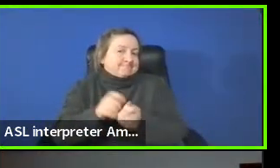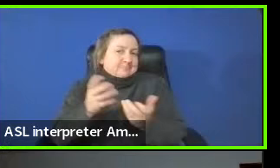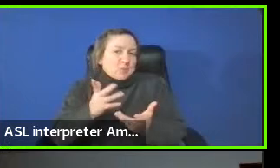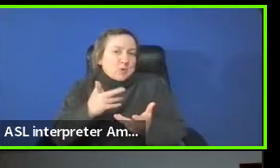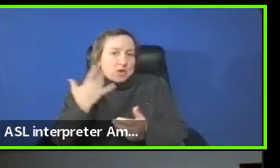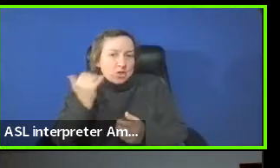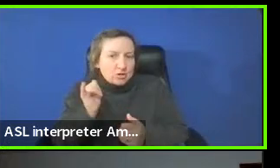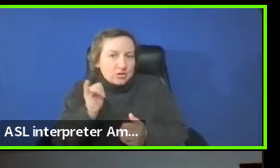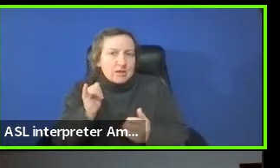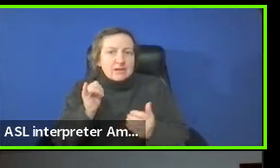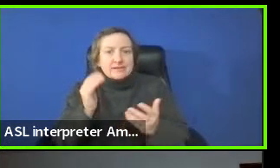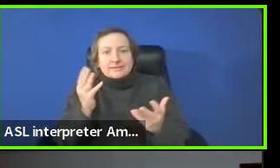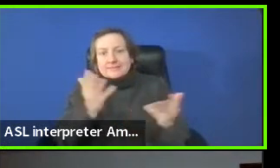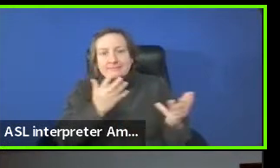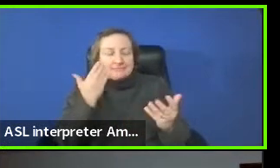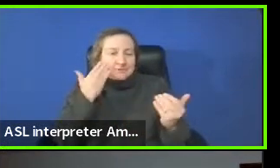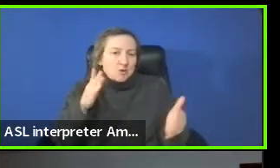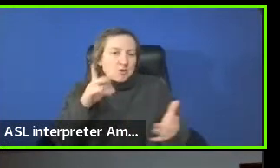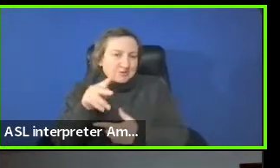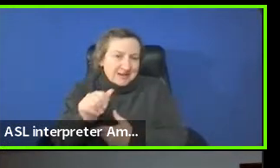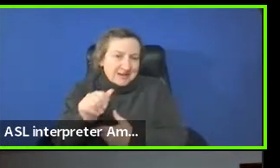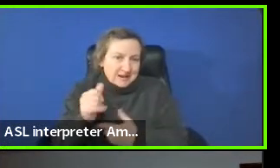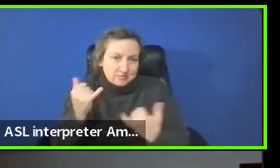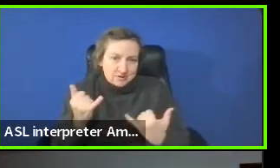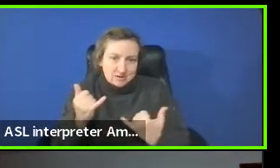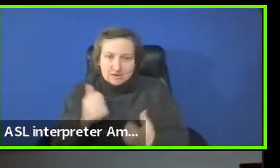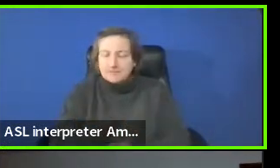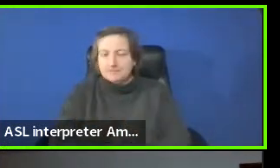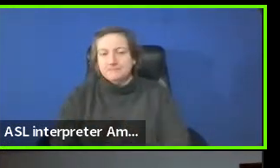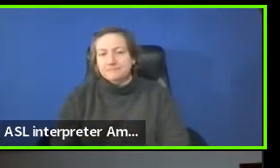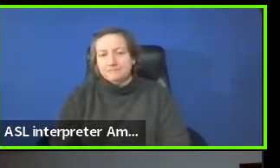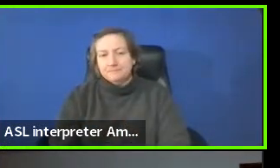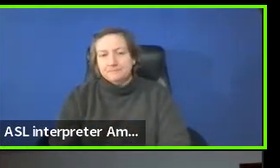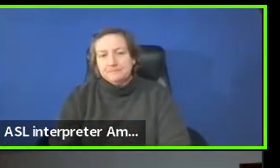what the data is telling us right now.